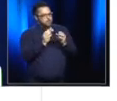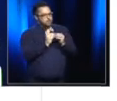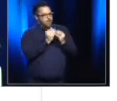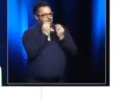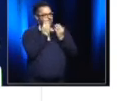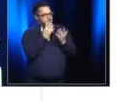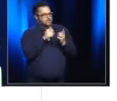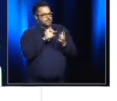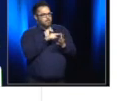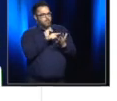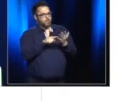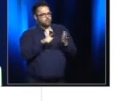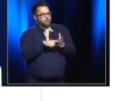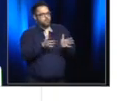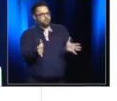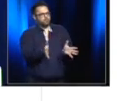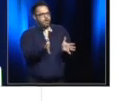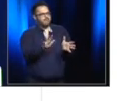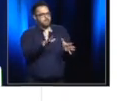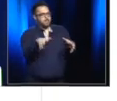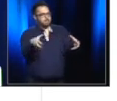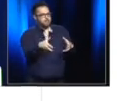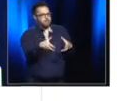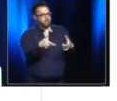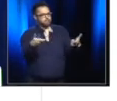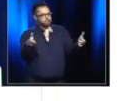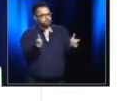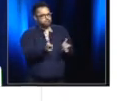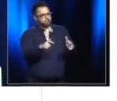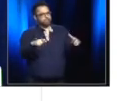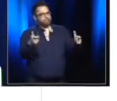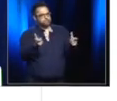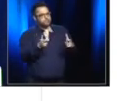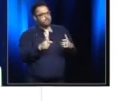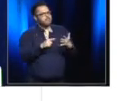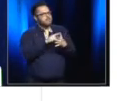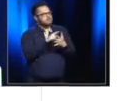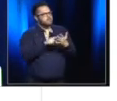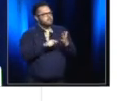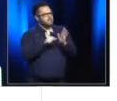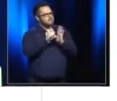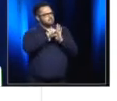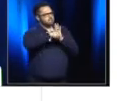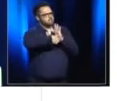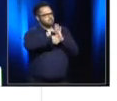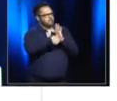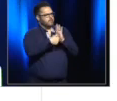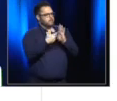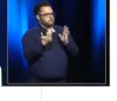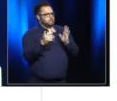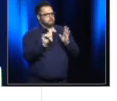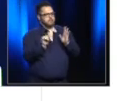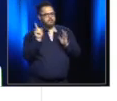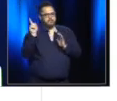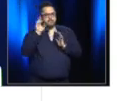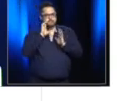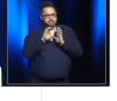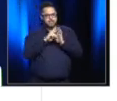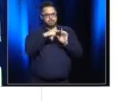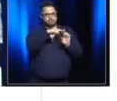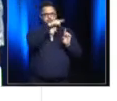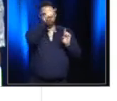were driving the population. And there are a couple of things that really stood out, and one of them is this intriguing figure here, where we can see